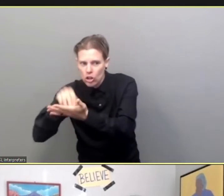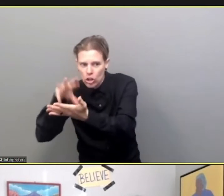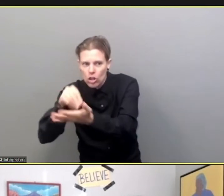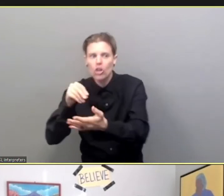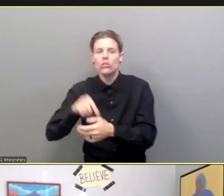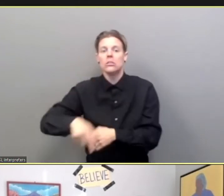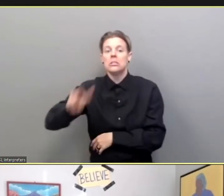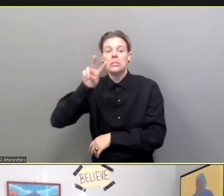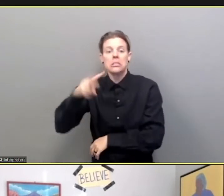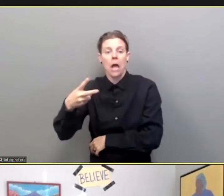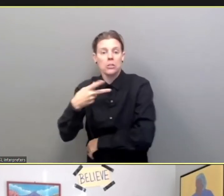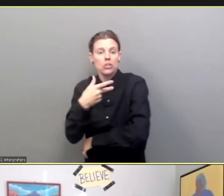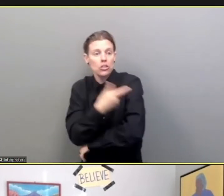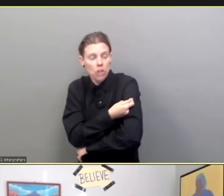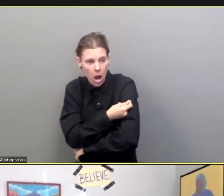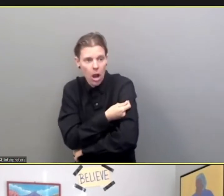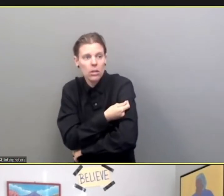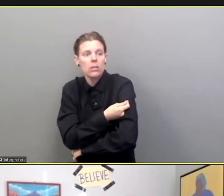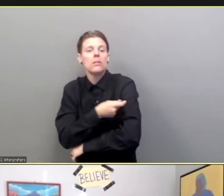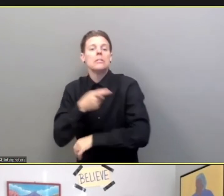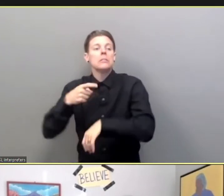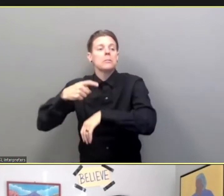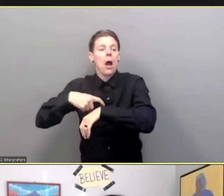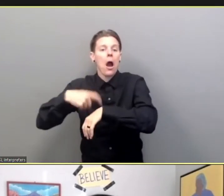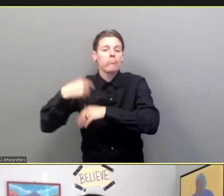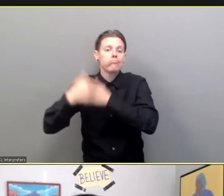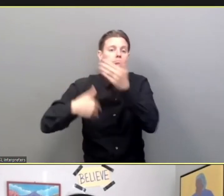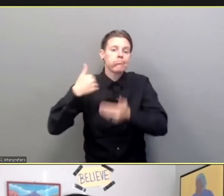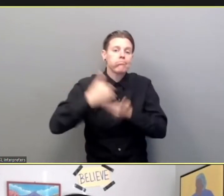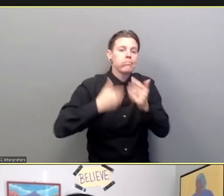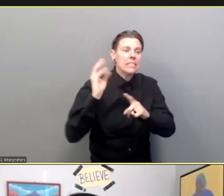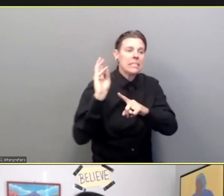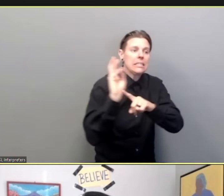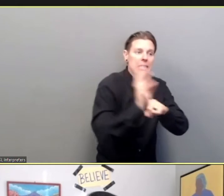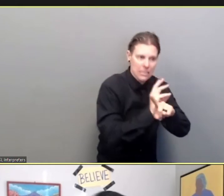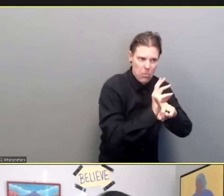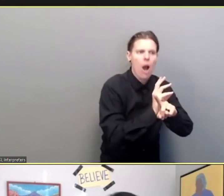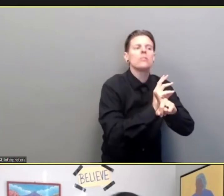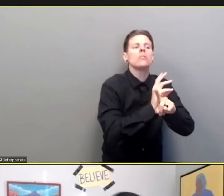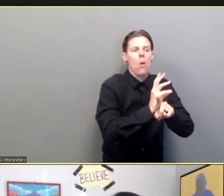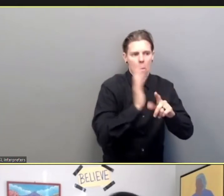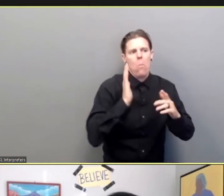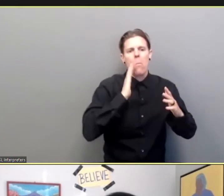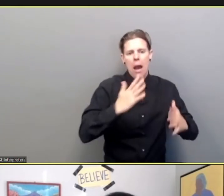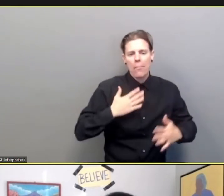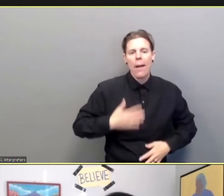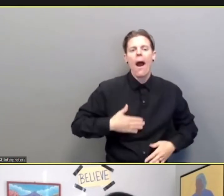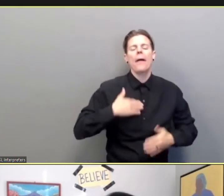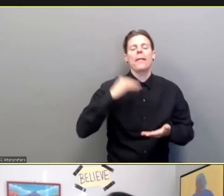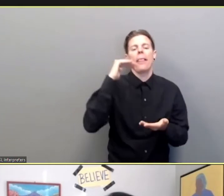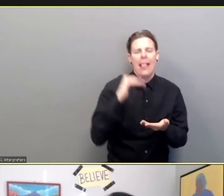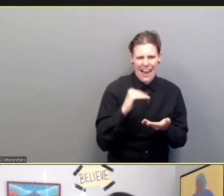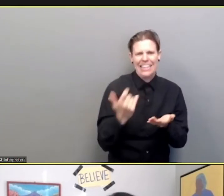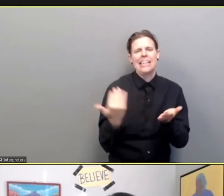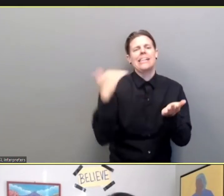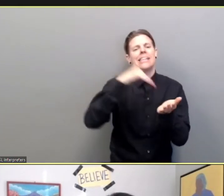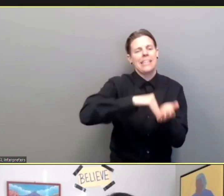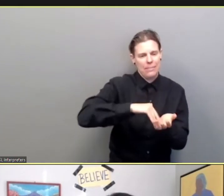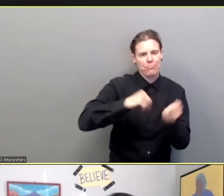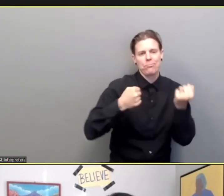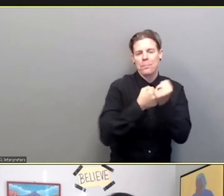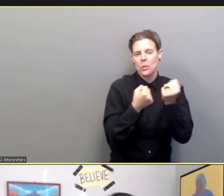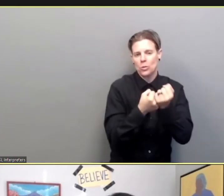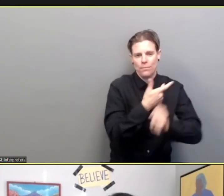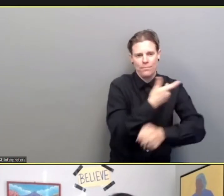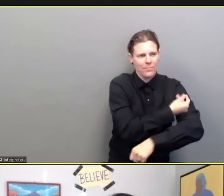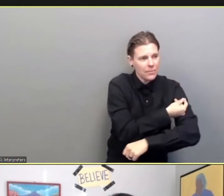months out, and that's why we're really imploring people to get out and get that booster shot. But you